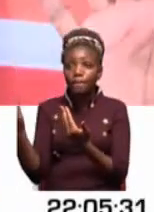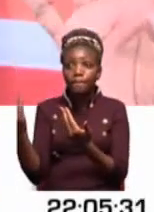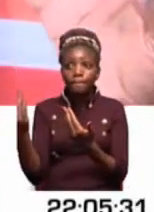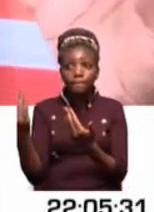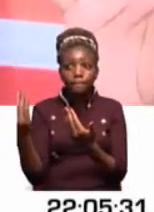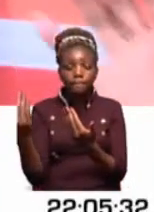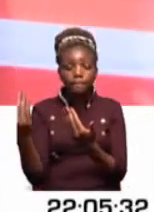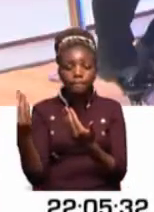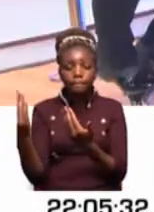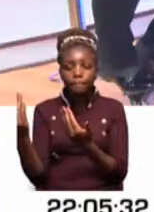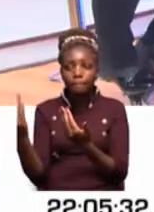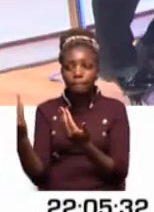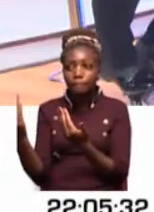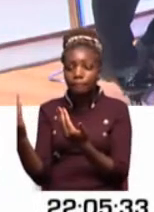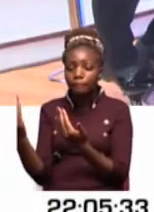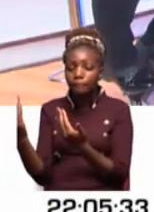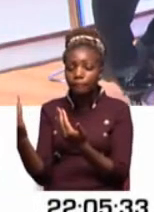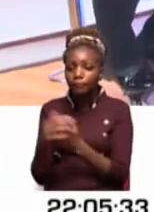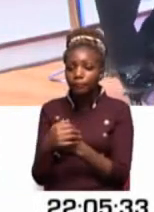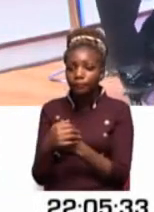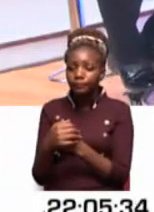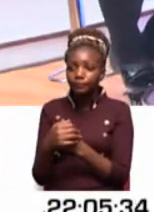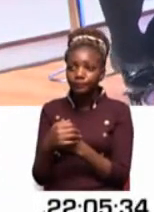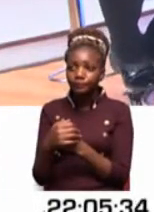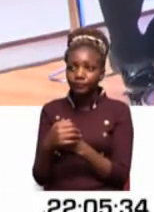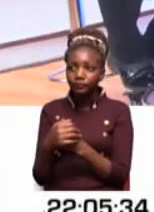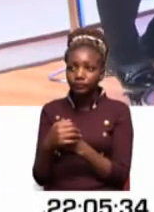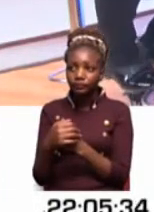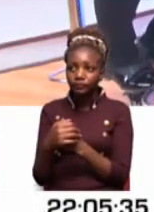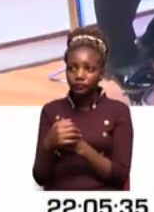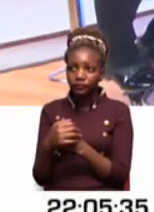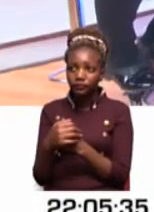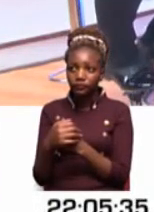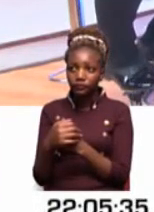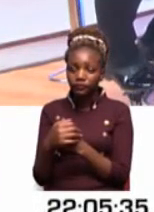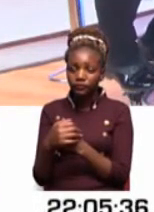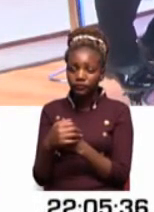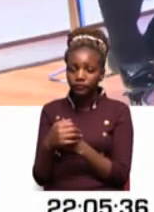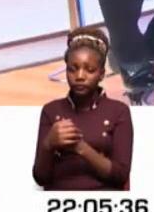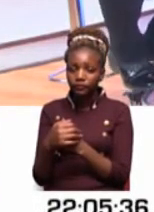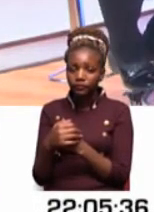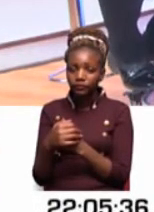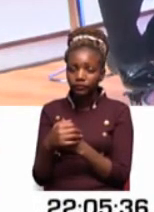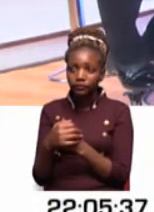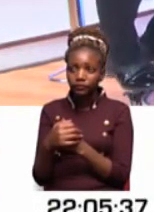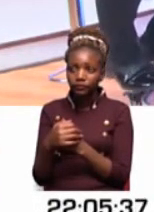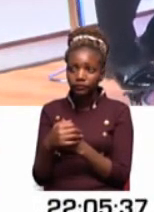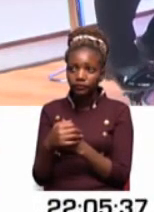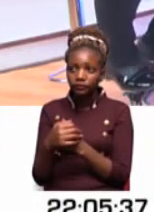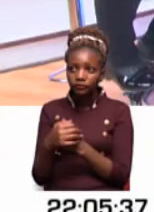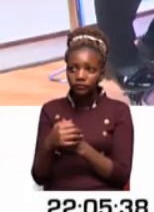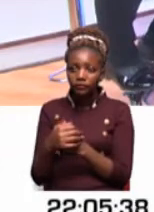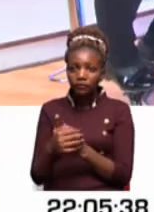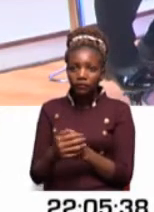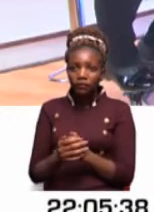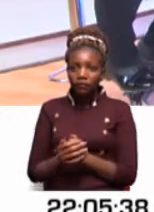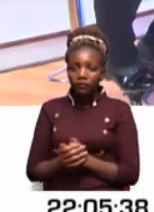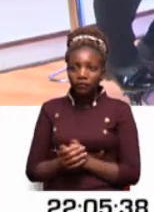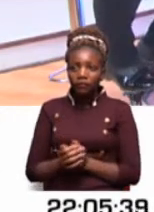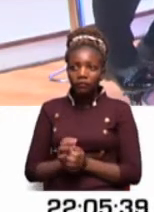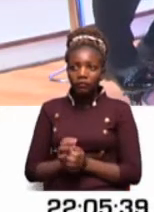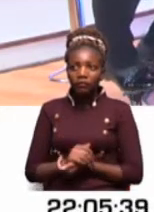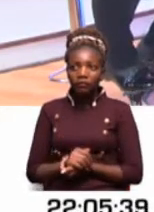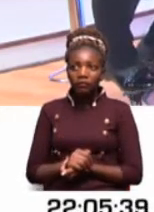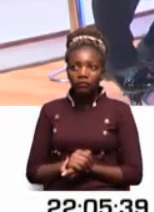report, let me tell you this, mm-hmm. again, and allow me, because being there a little bit longer is useful.